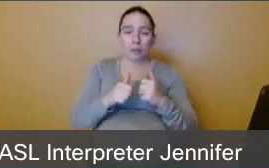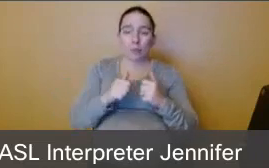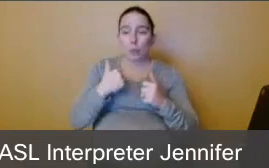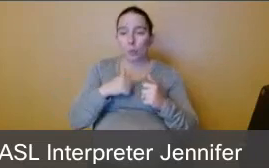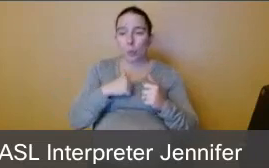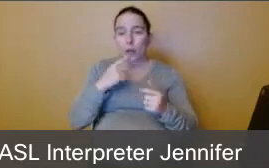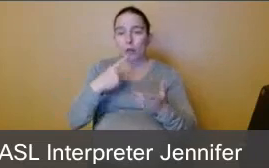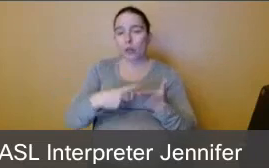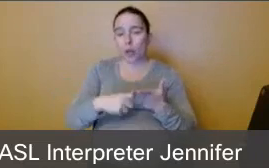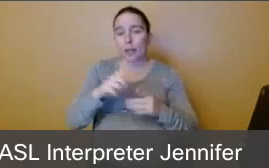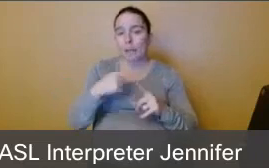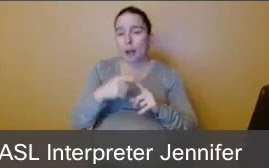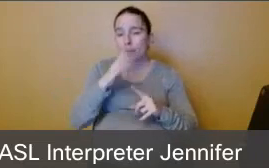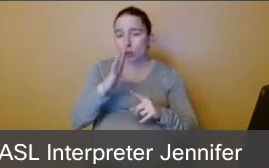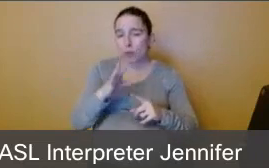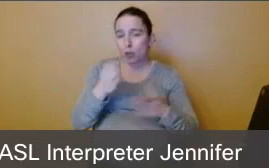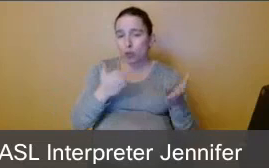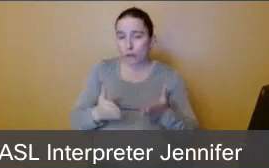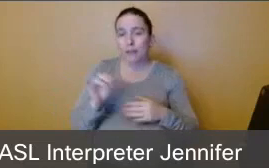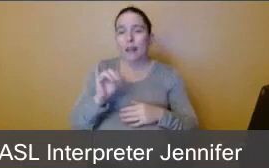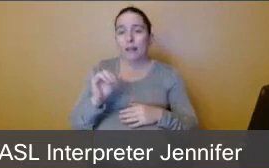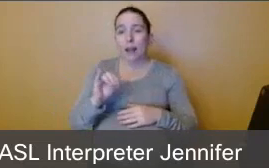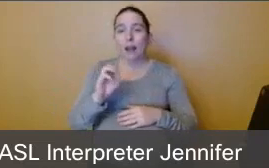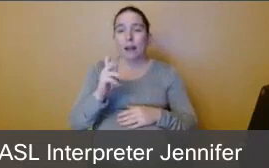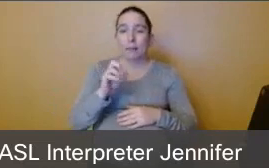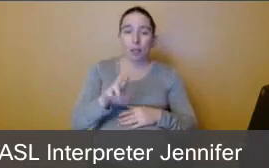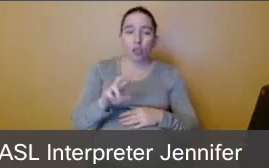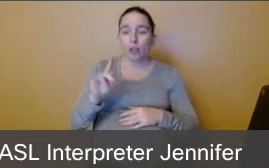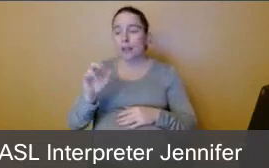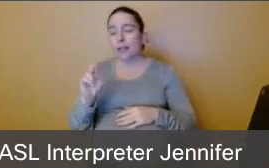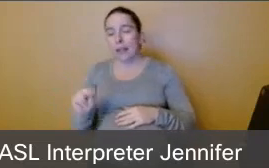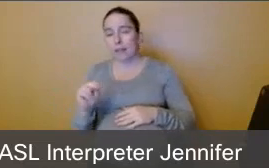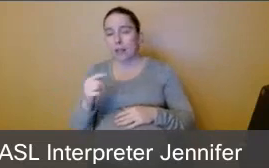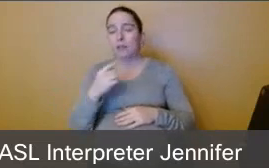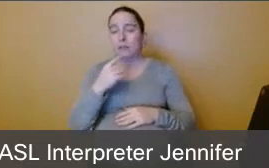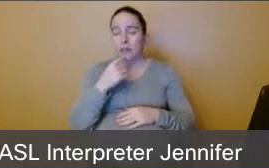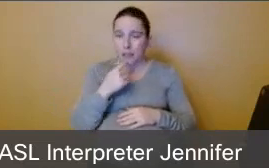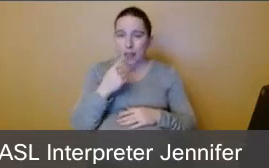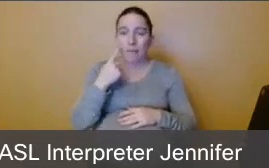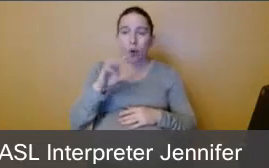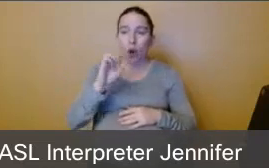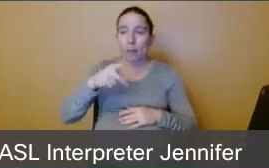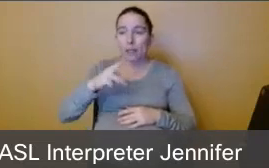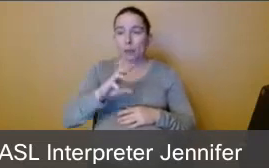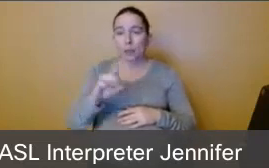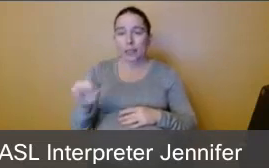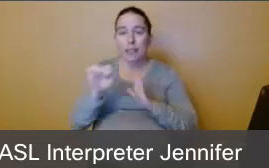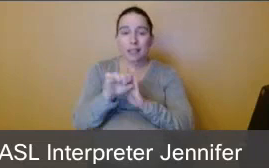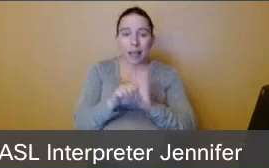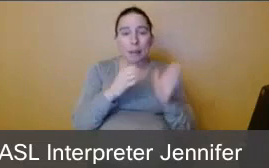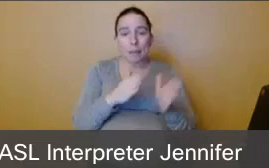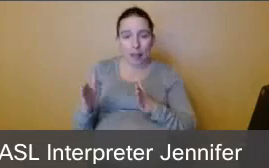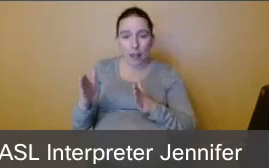as Kevin and the Commissioner had noted, for OPWD state plan services, we are pursuing